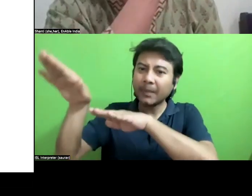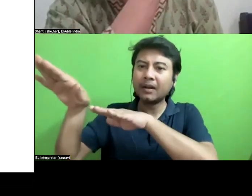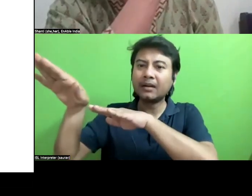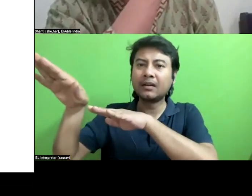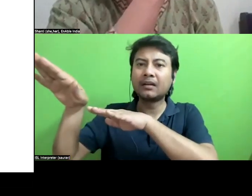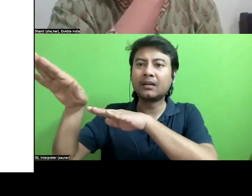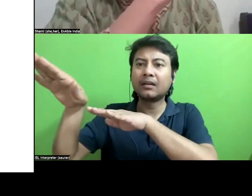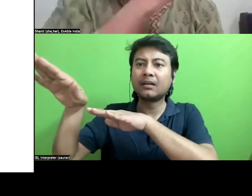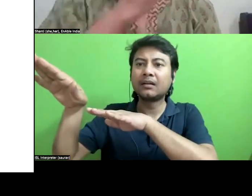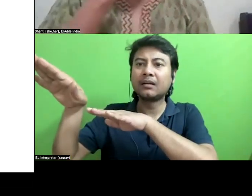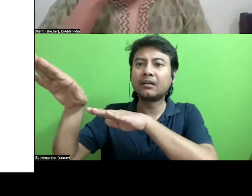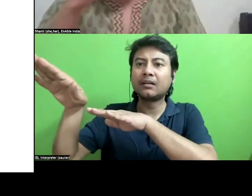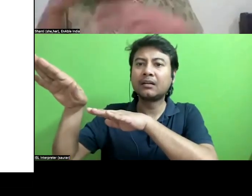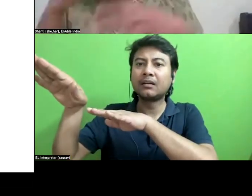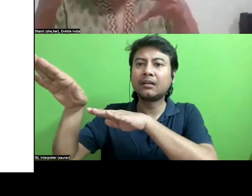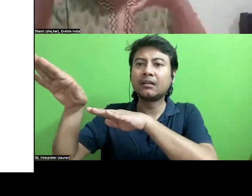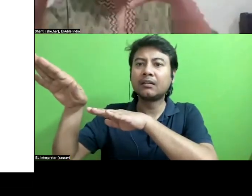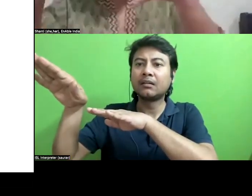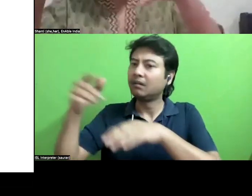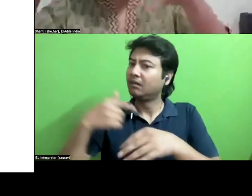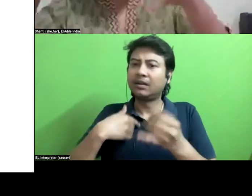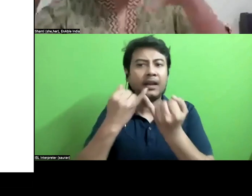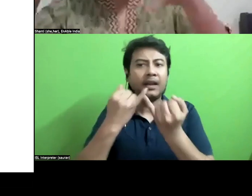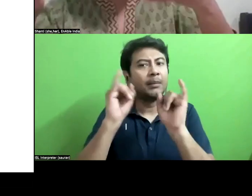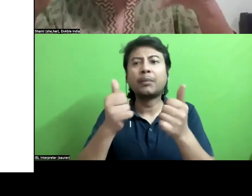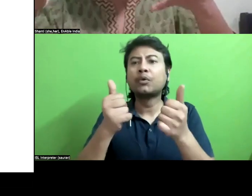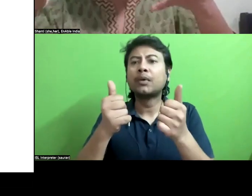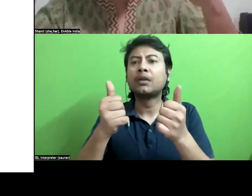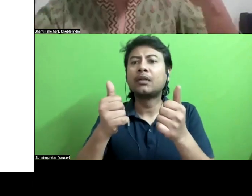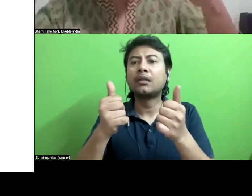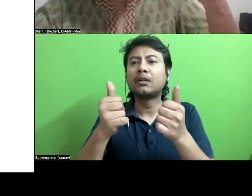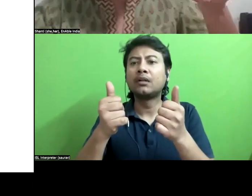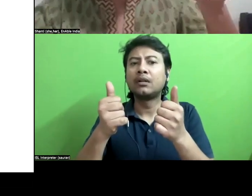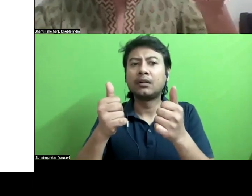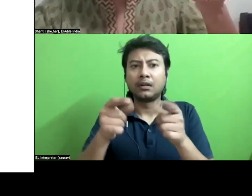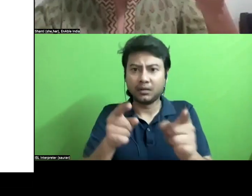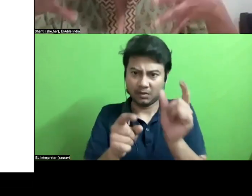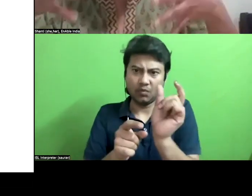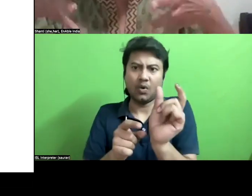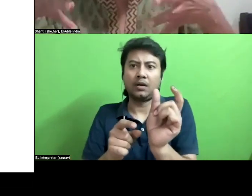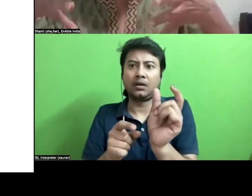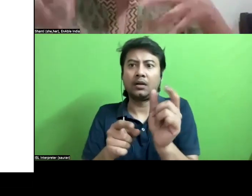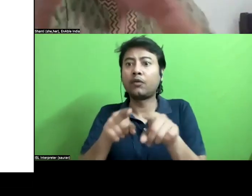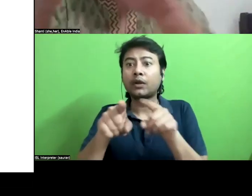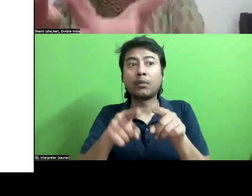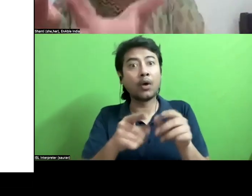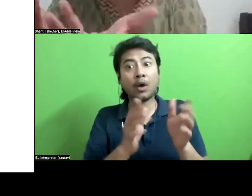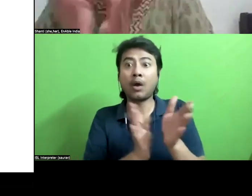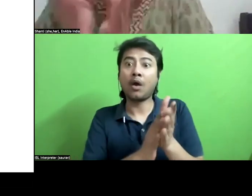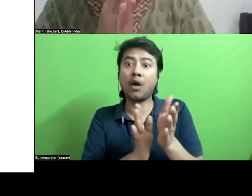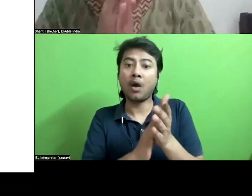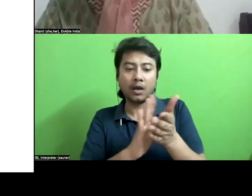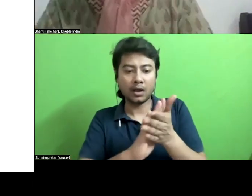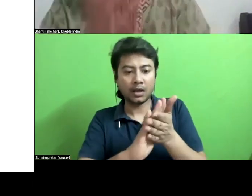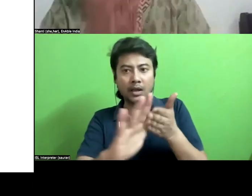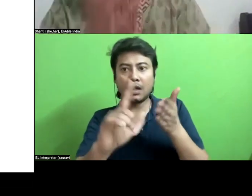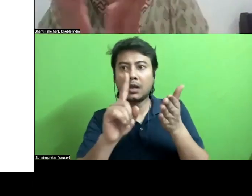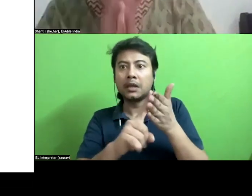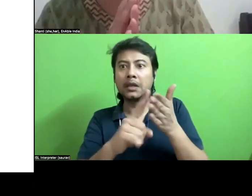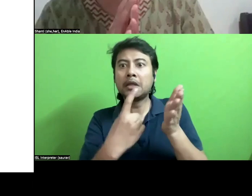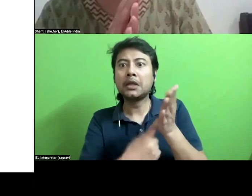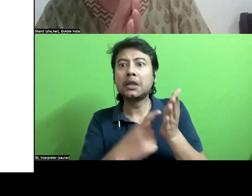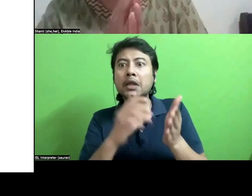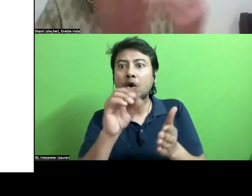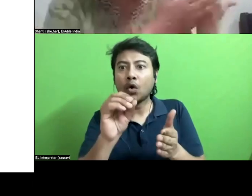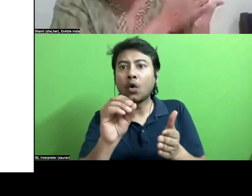How? See, if you're as a person with disability, if you're a hero, that means only it was possible by you. You are so